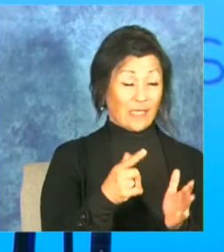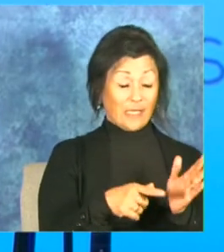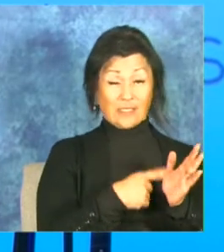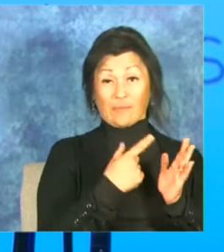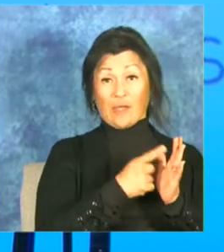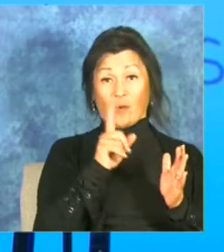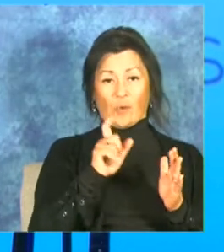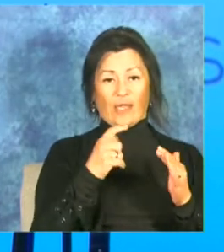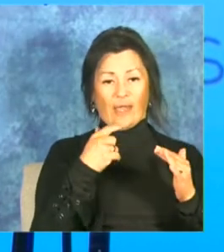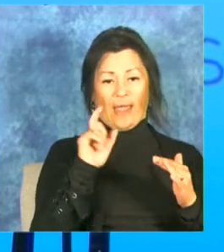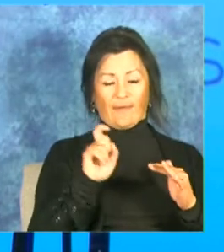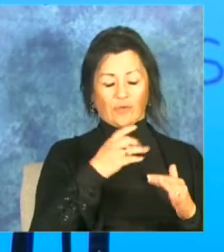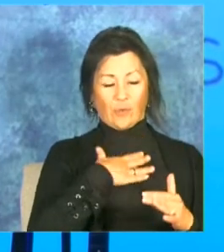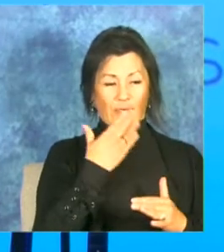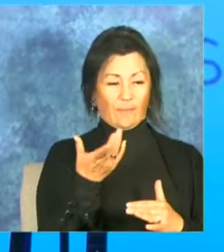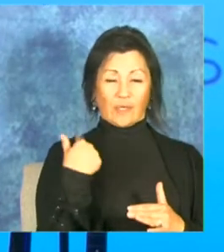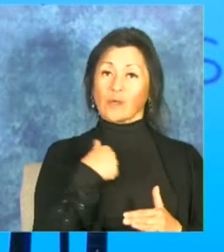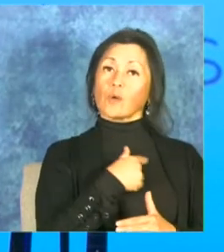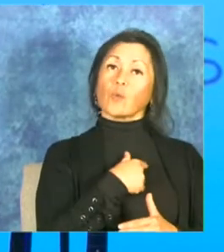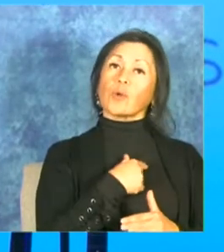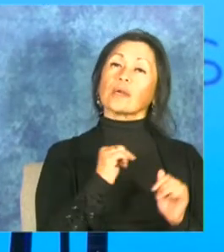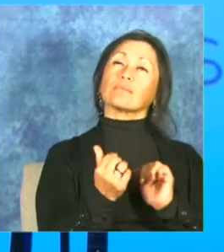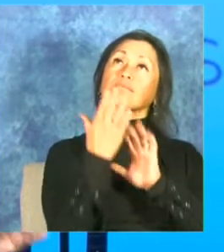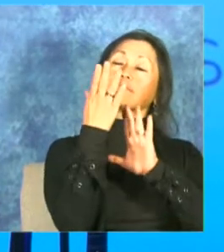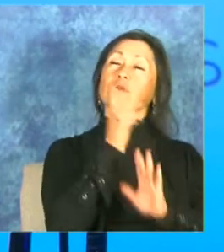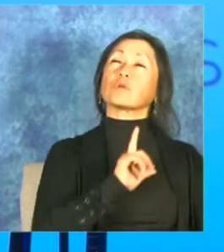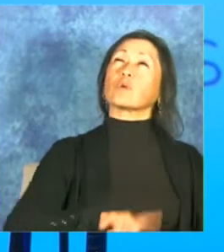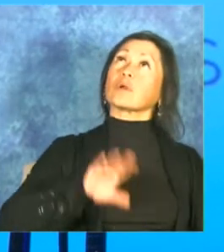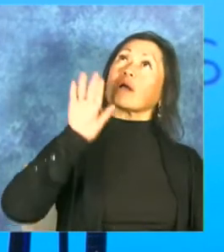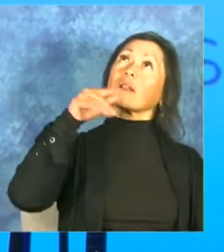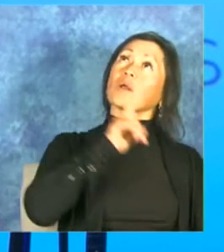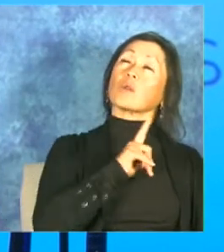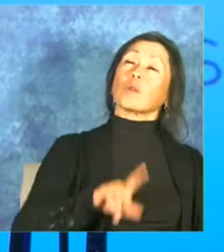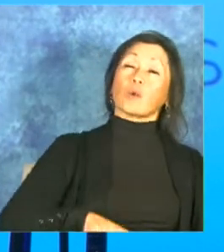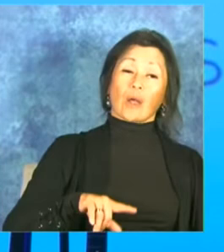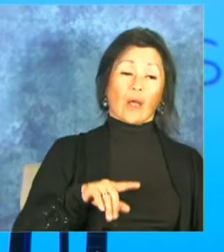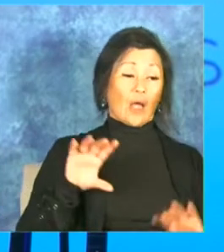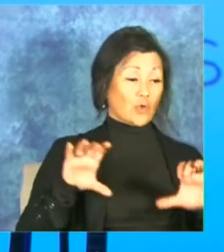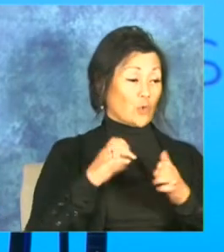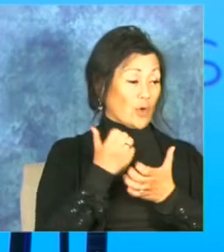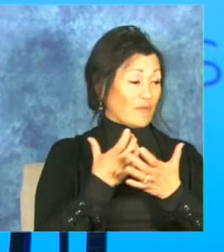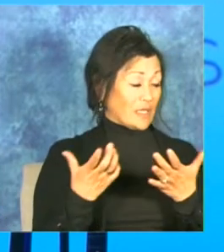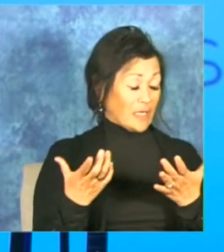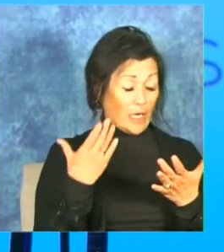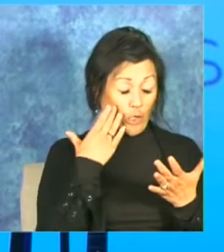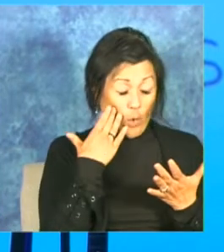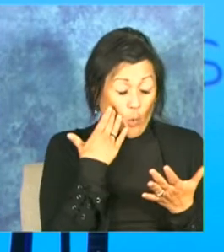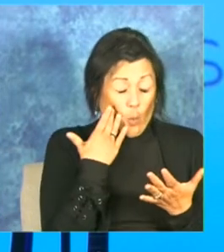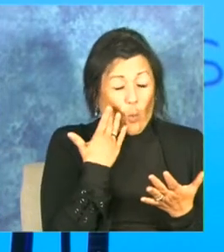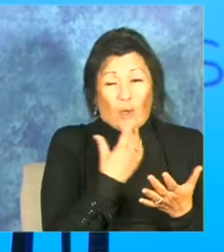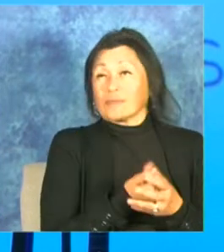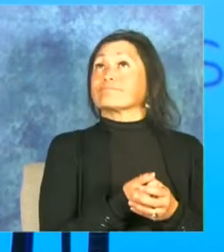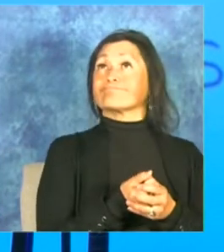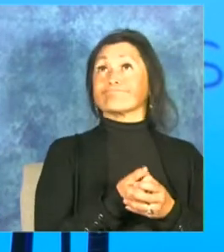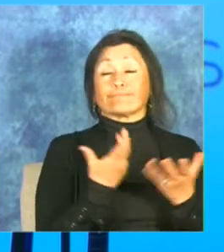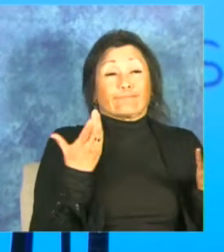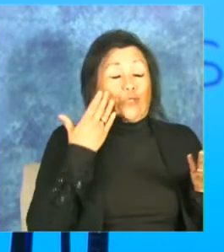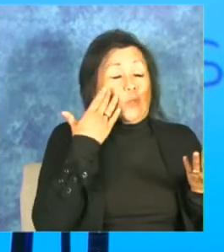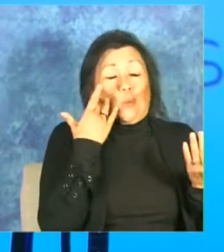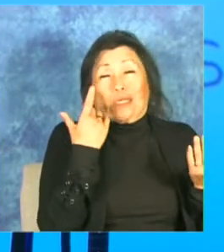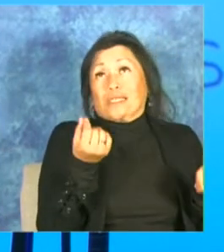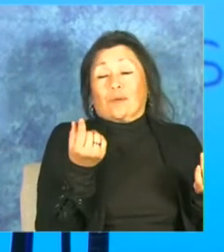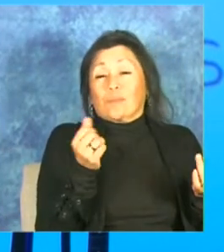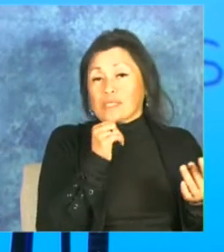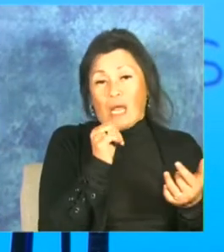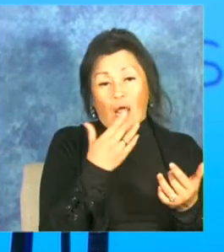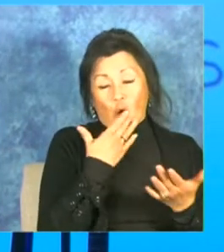Sometimes we have to admit that we go before the Lord and say, Lord, I've done all that I know to do, and it's not